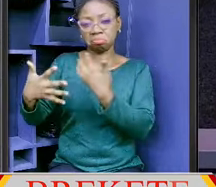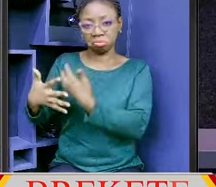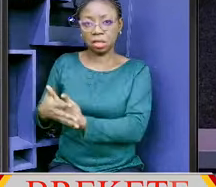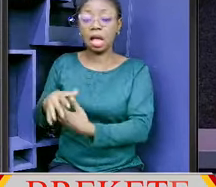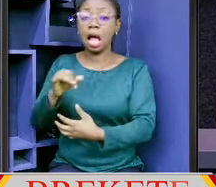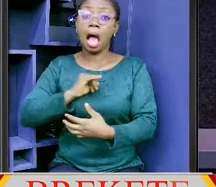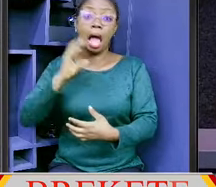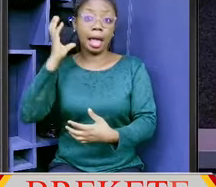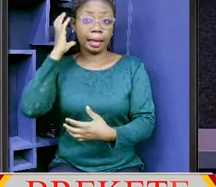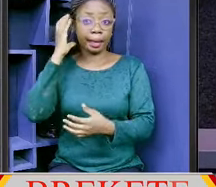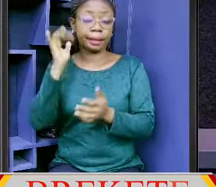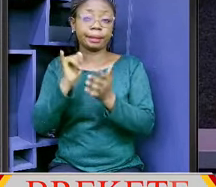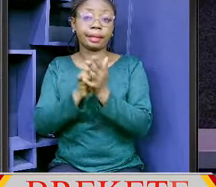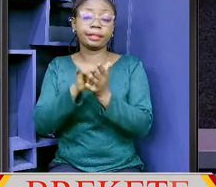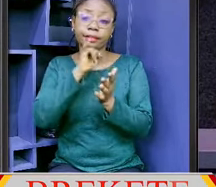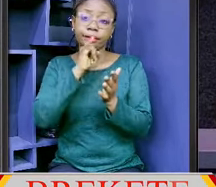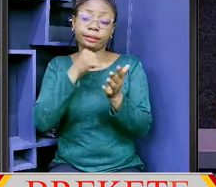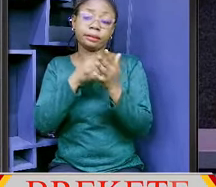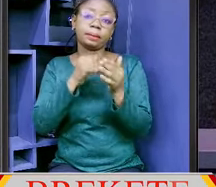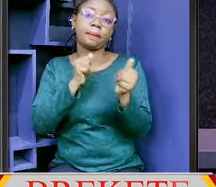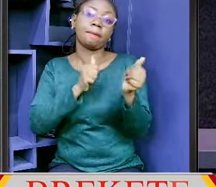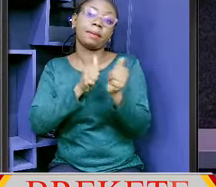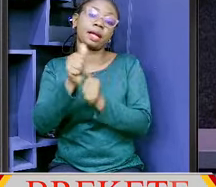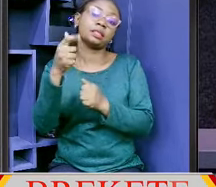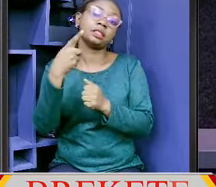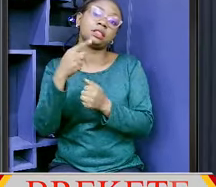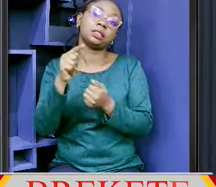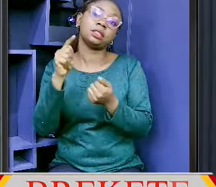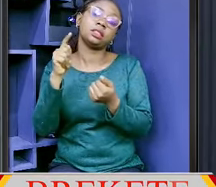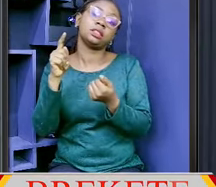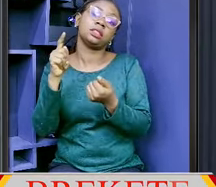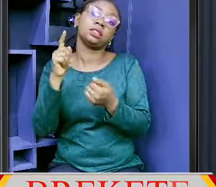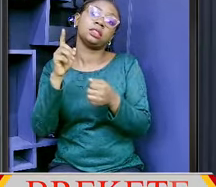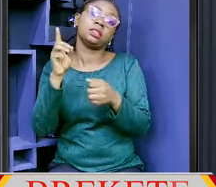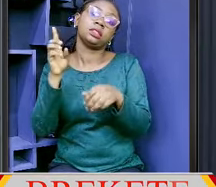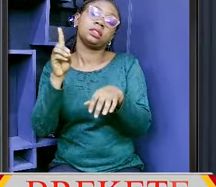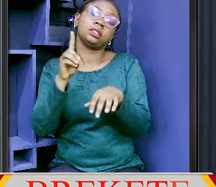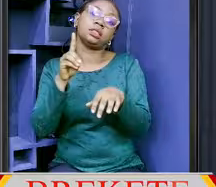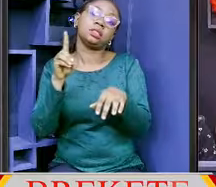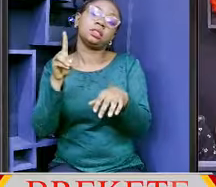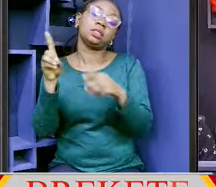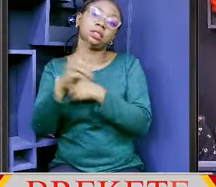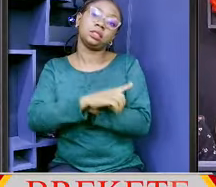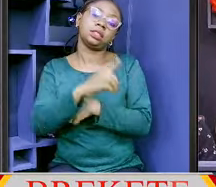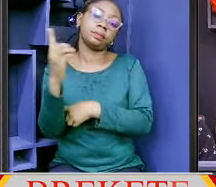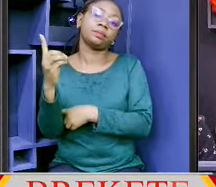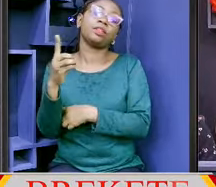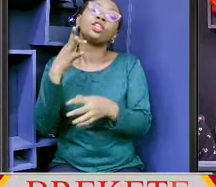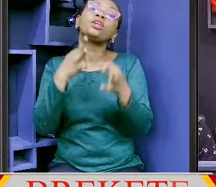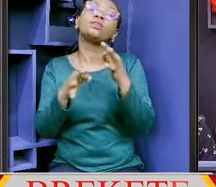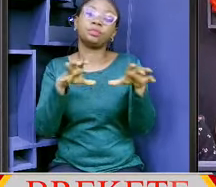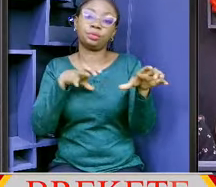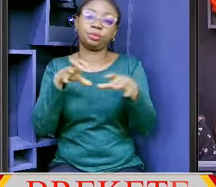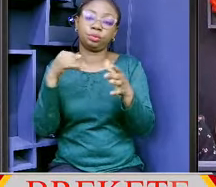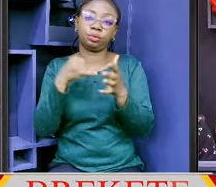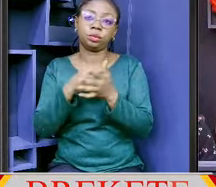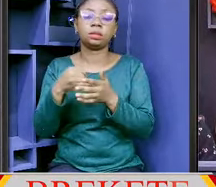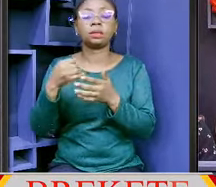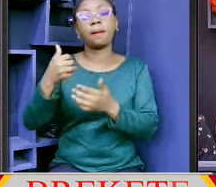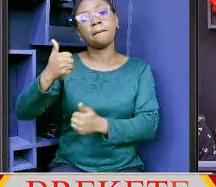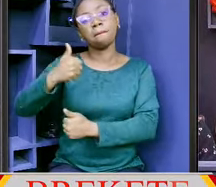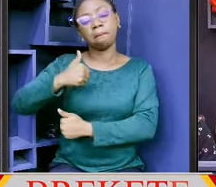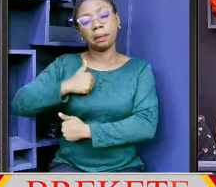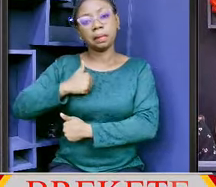he passed the date, the day where they give him pass. If you do him